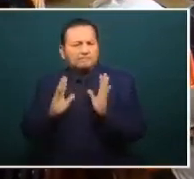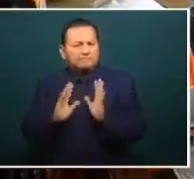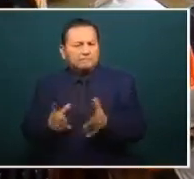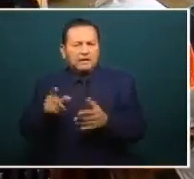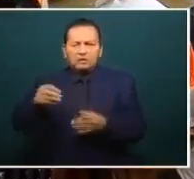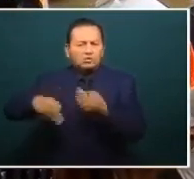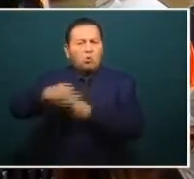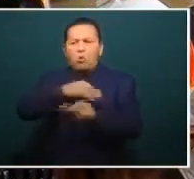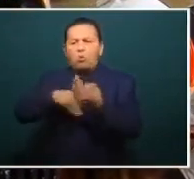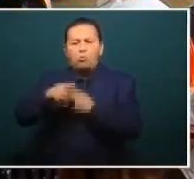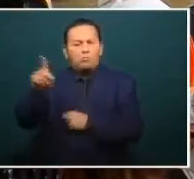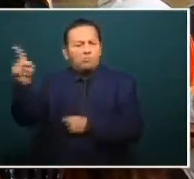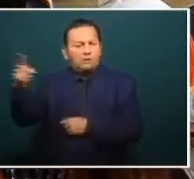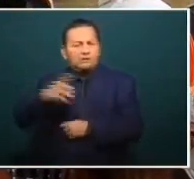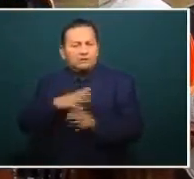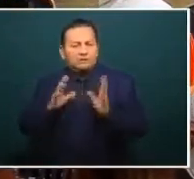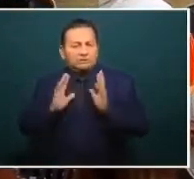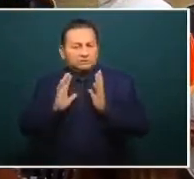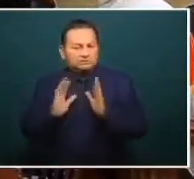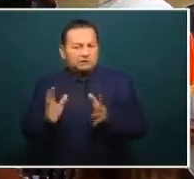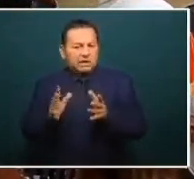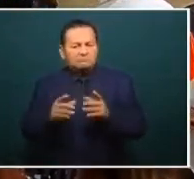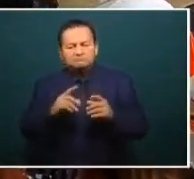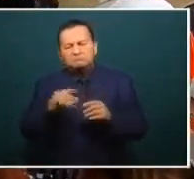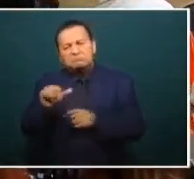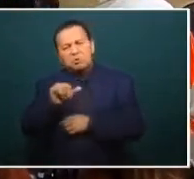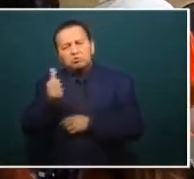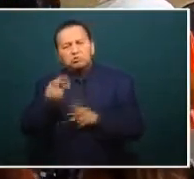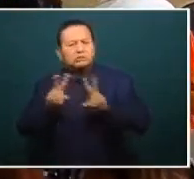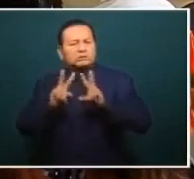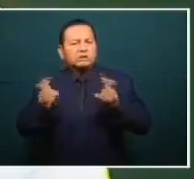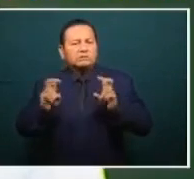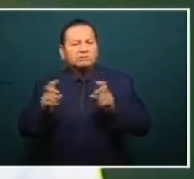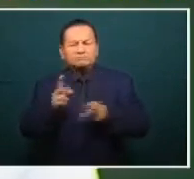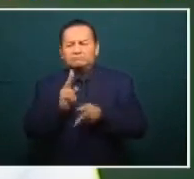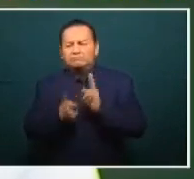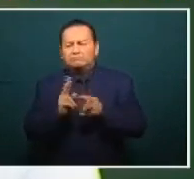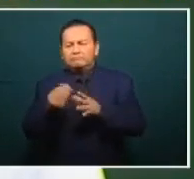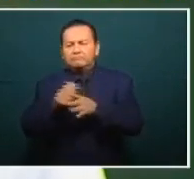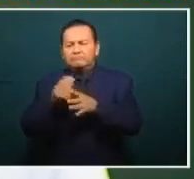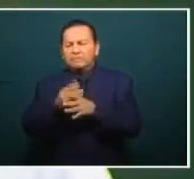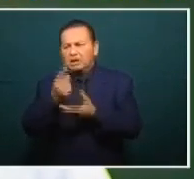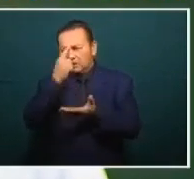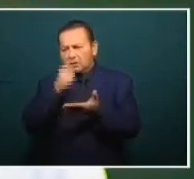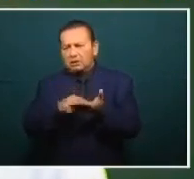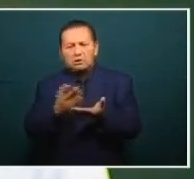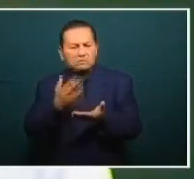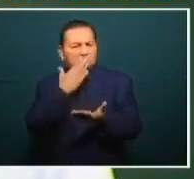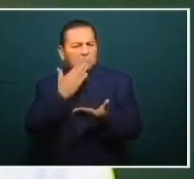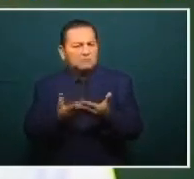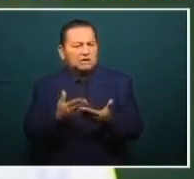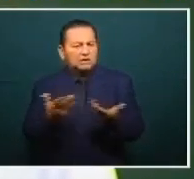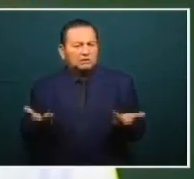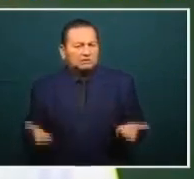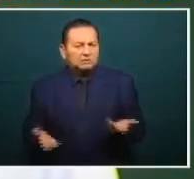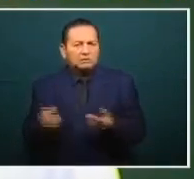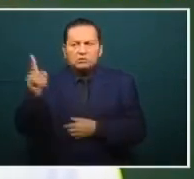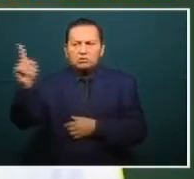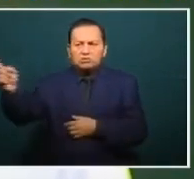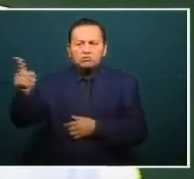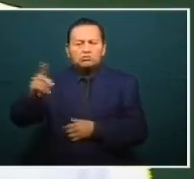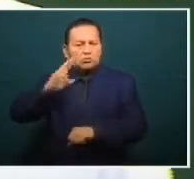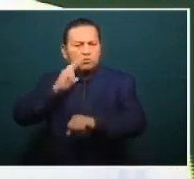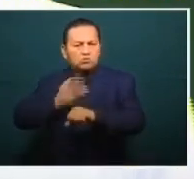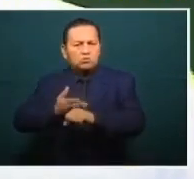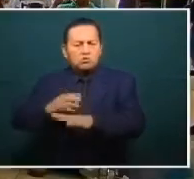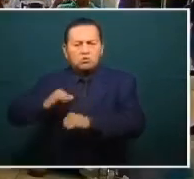States. han tratado They've known each other for some otros time, temas, de modo que es muy buena la and comisión. they've